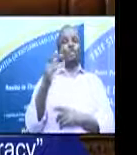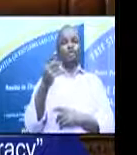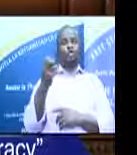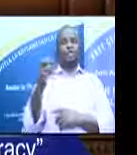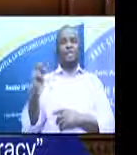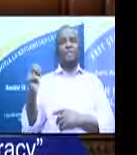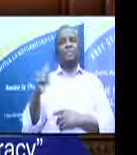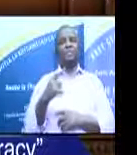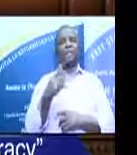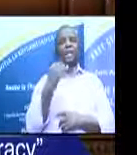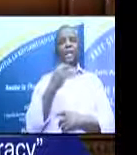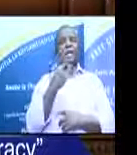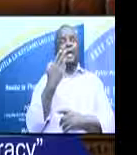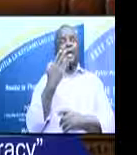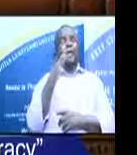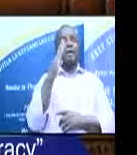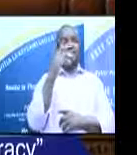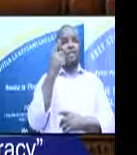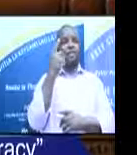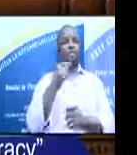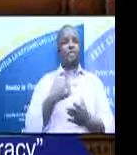to achieve goals.